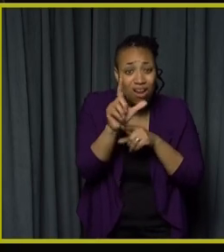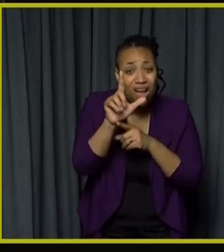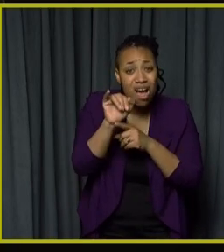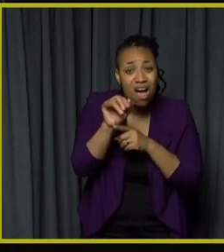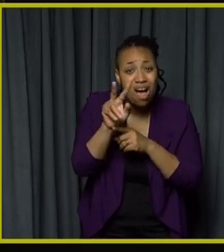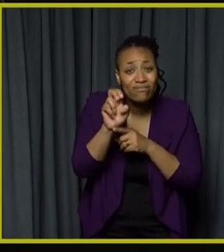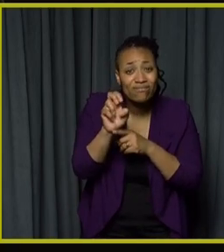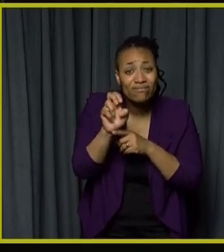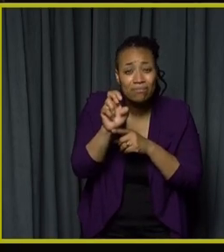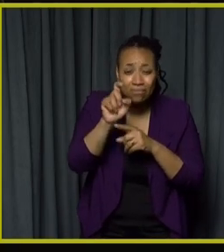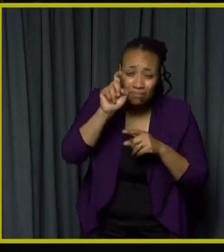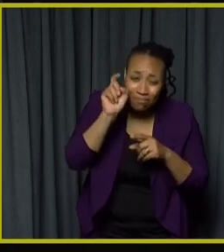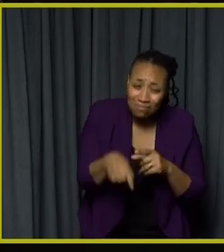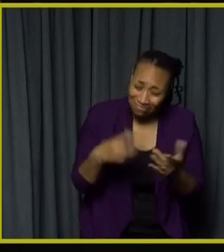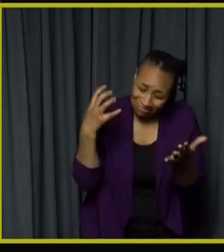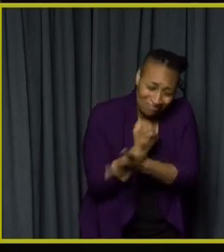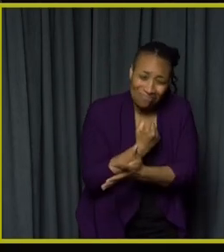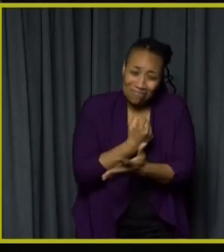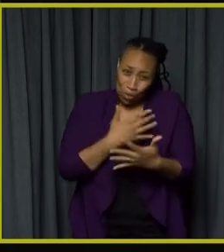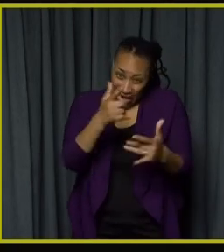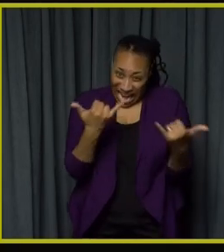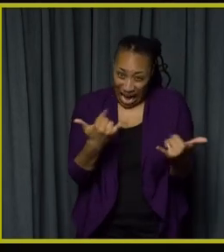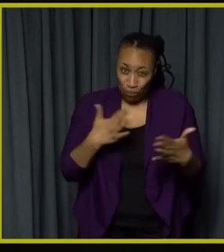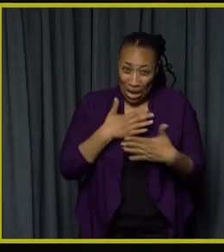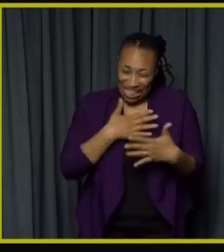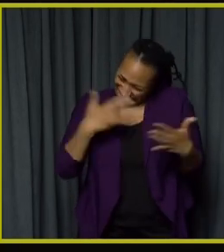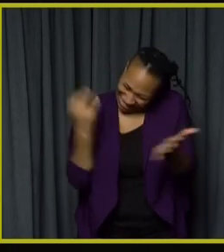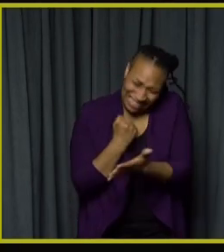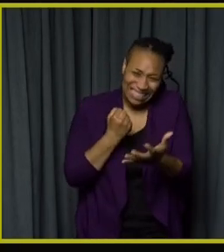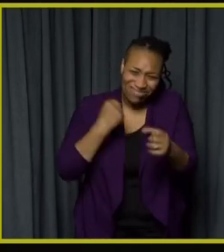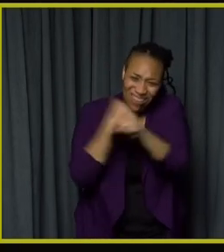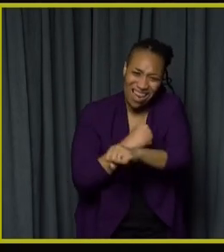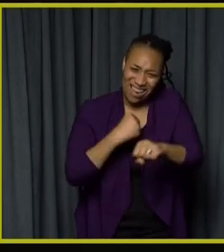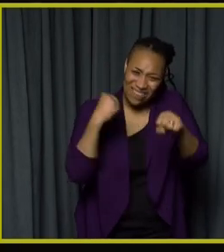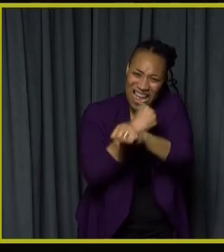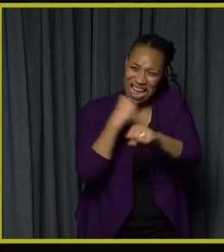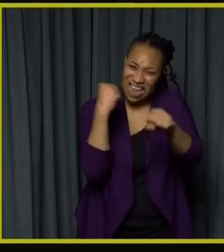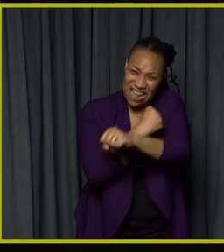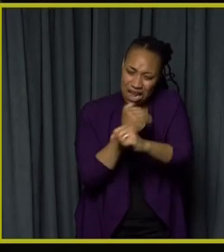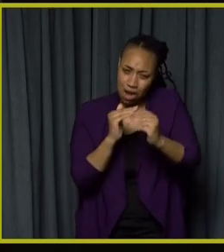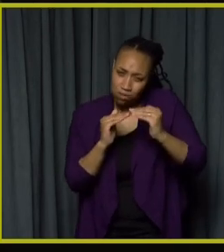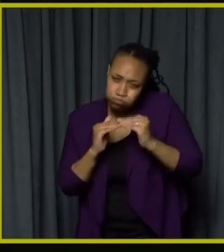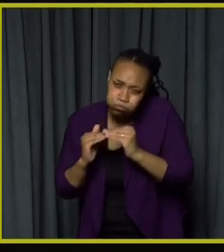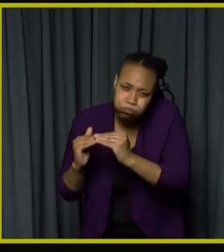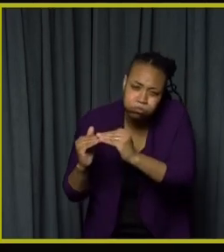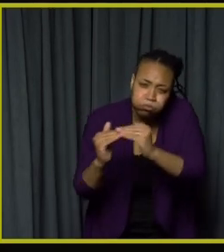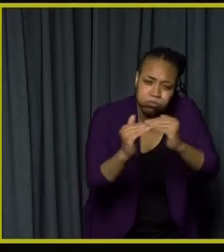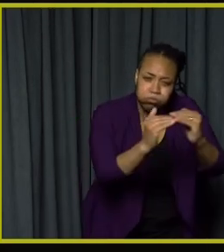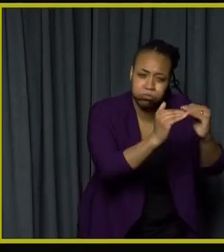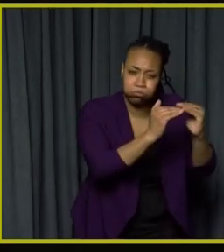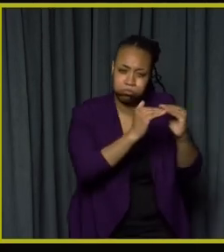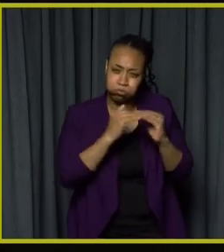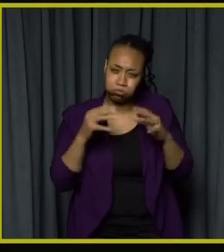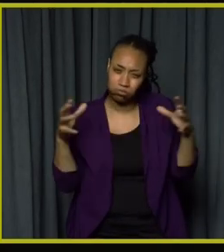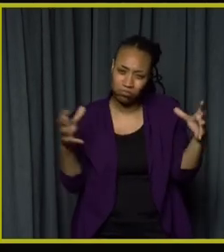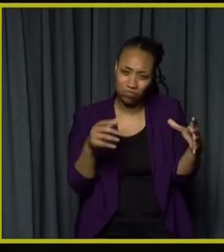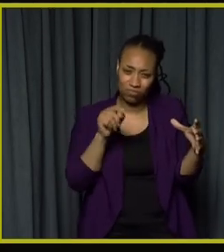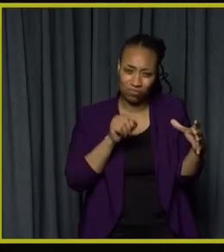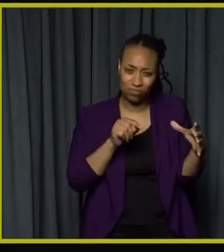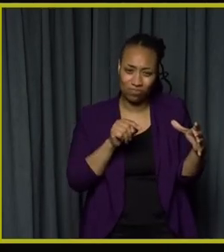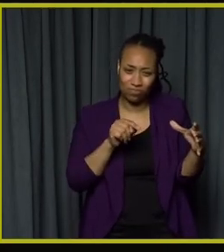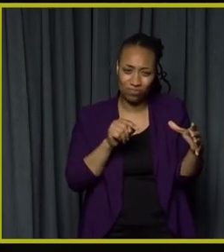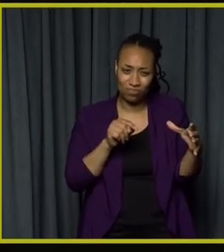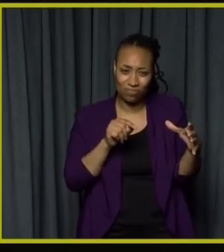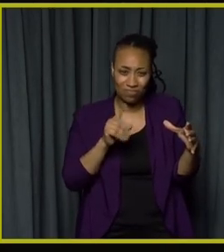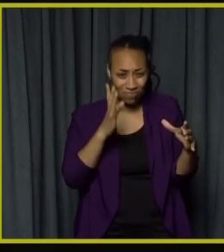it the spirit of a genuine democracy. It's time, even if it takes nonviolent resistance, it's time with